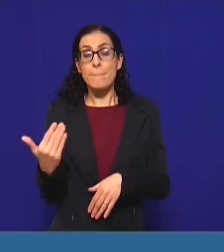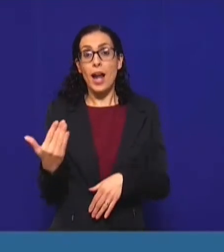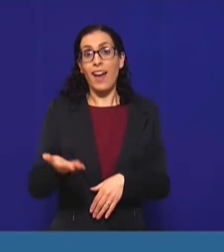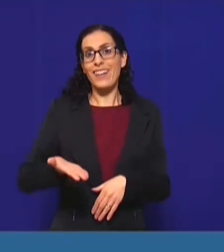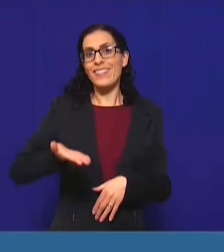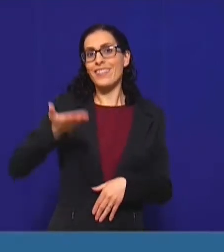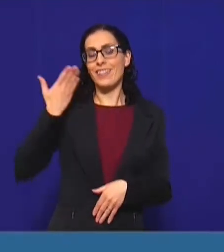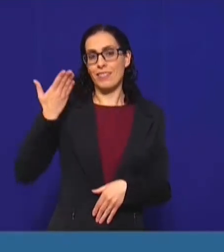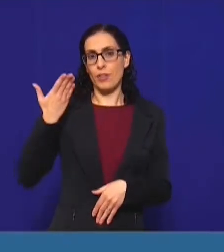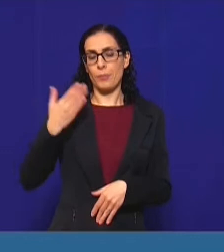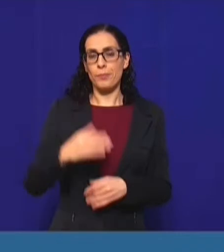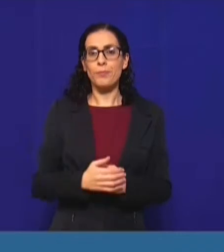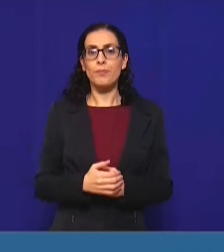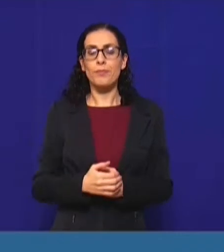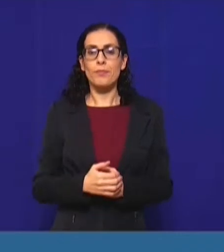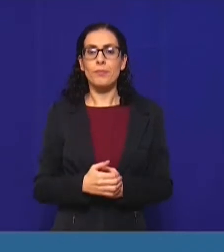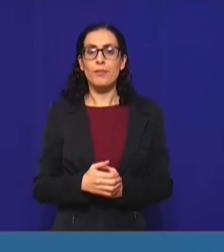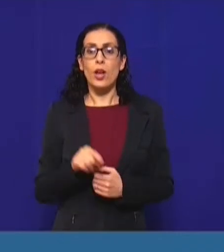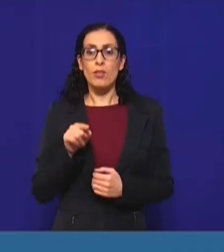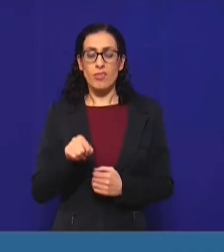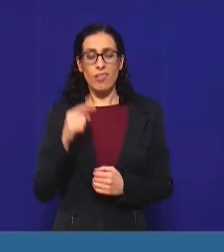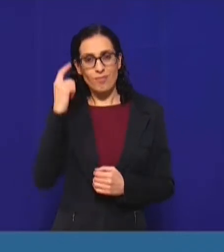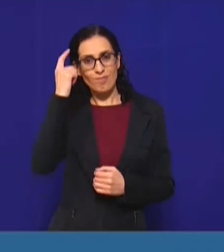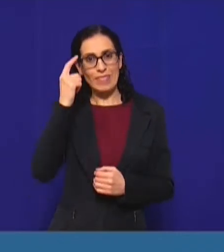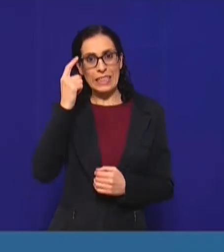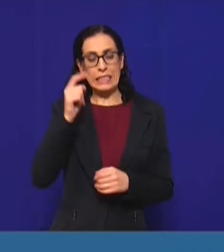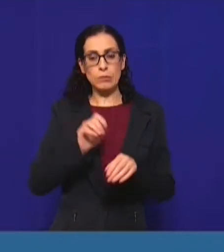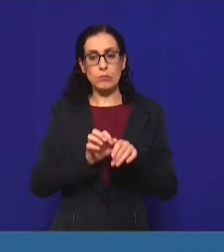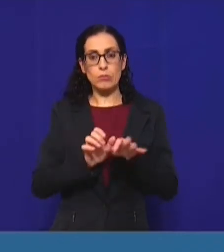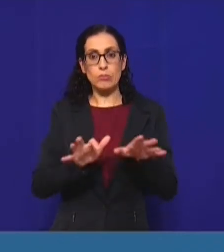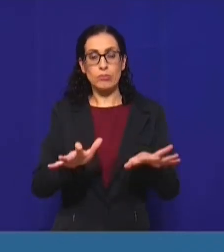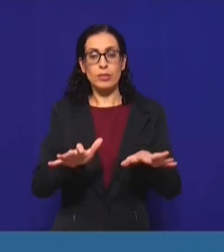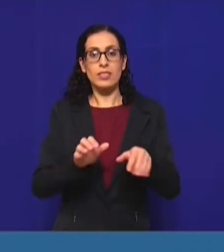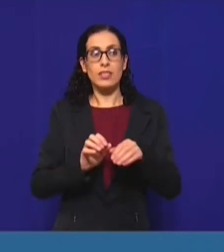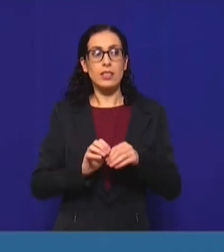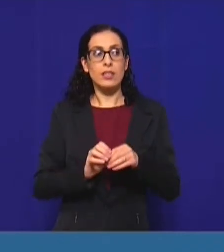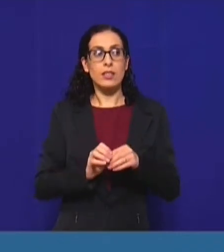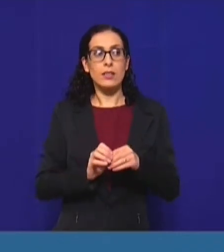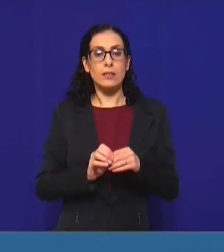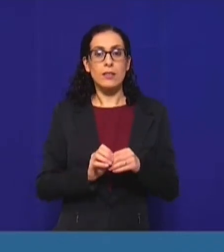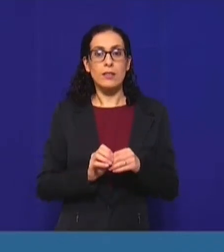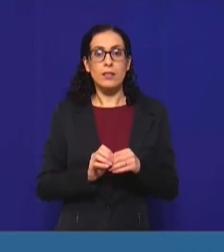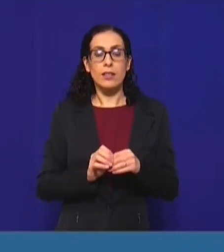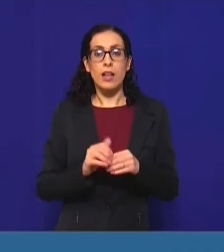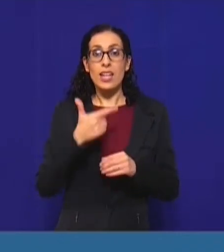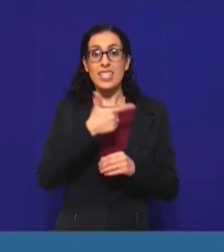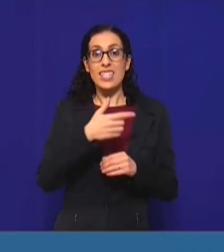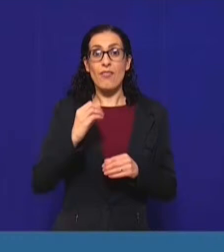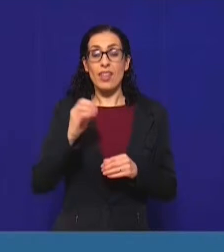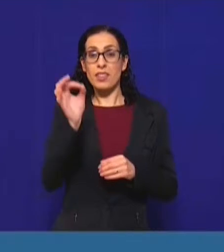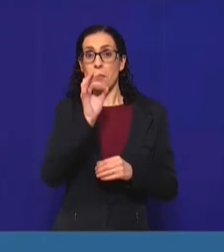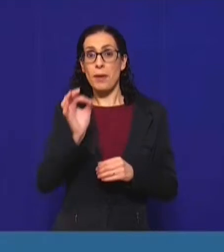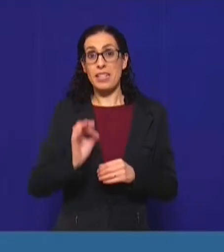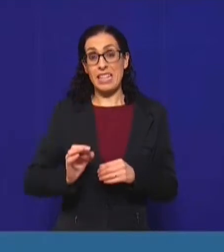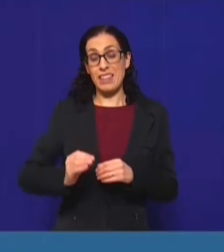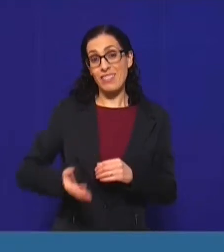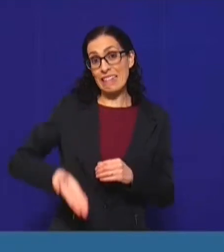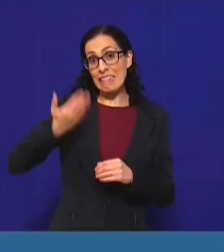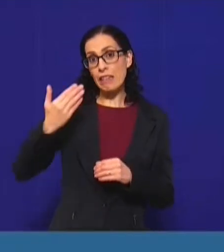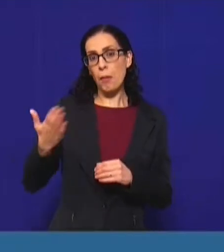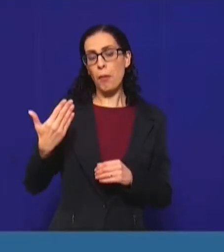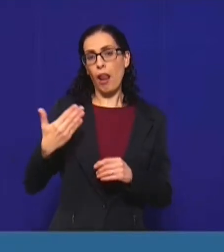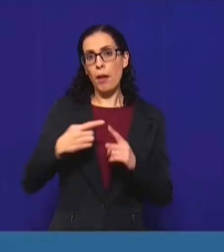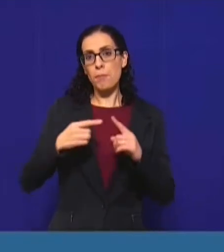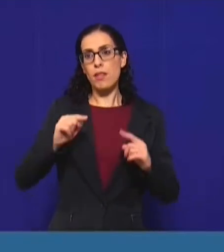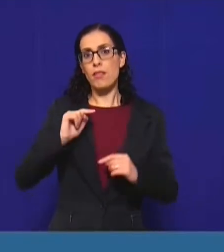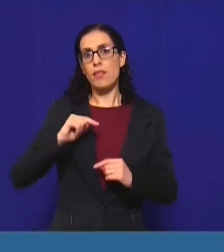qed ikollna qabel. Infatti huwa stmat li bert wieħor ikollu trasmissjoni ta' bert wieħor 70% iktar mill-każijiet l-oħra.